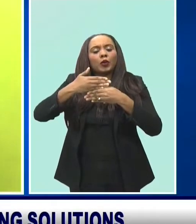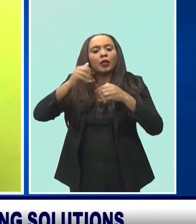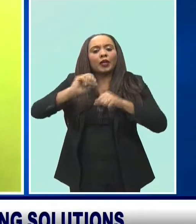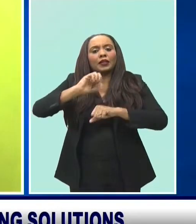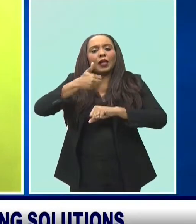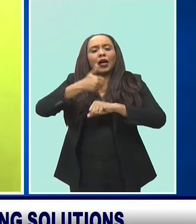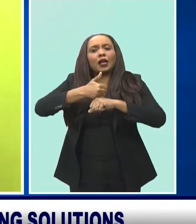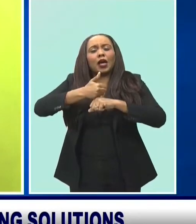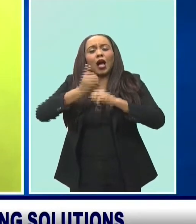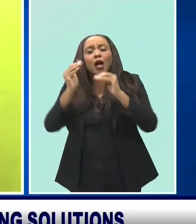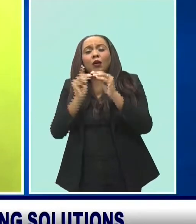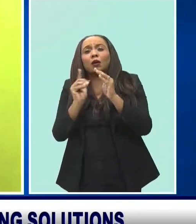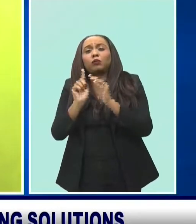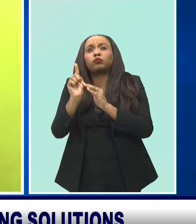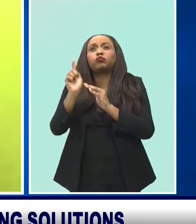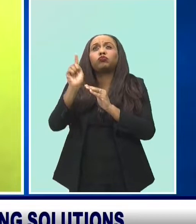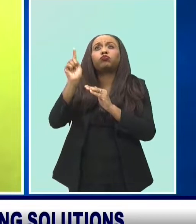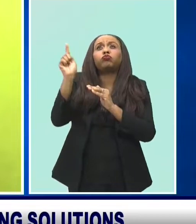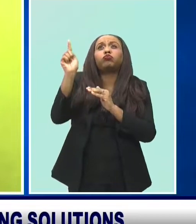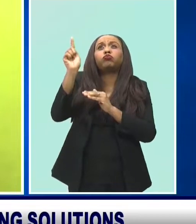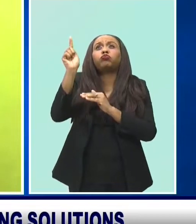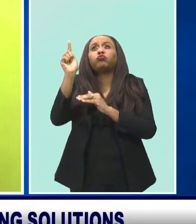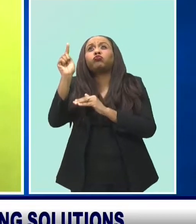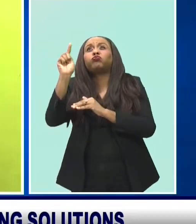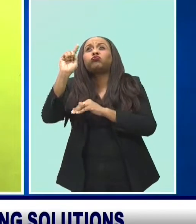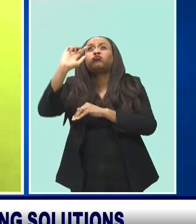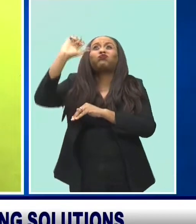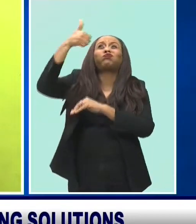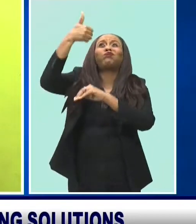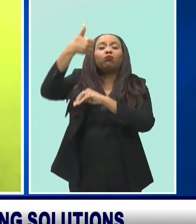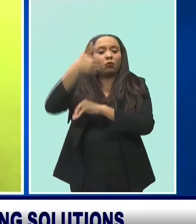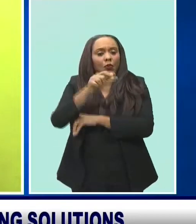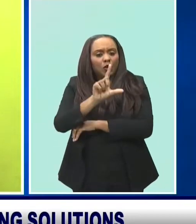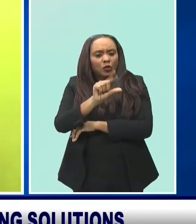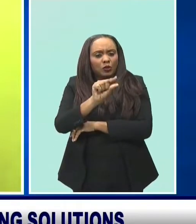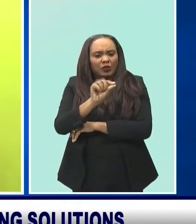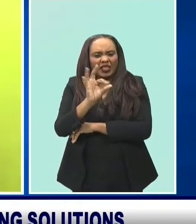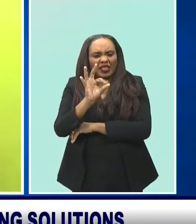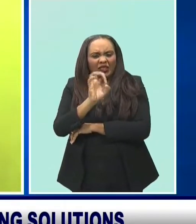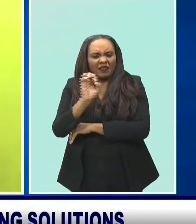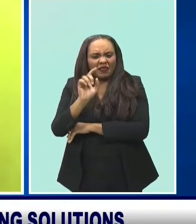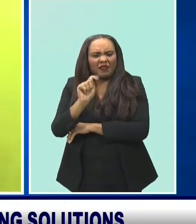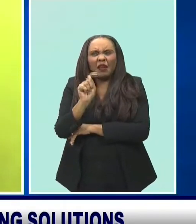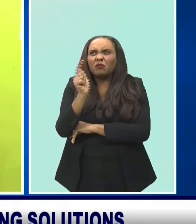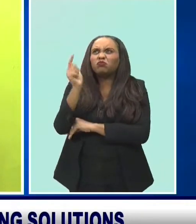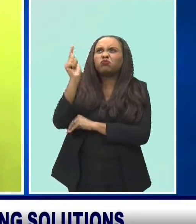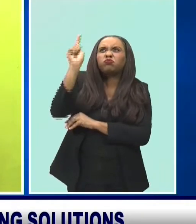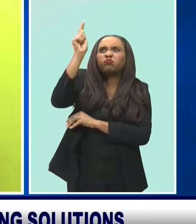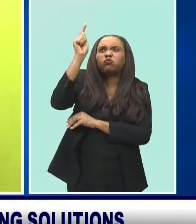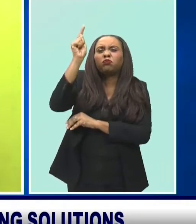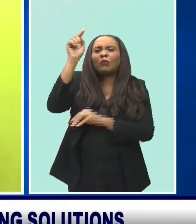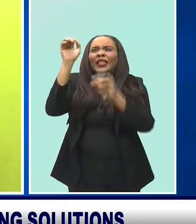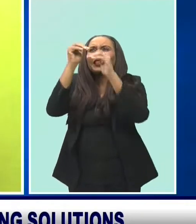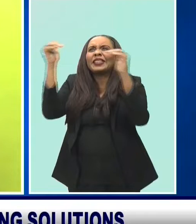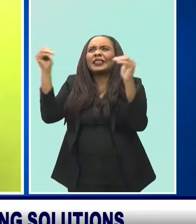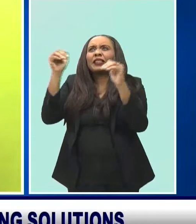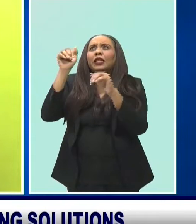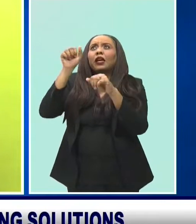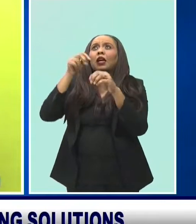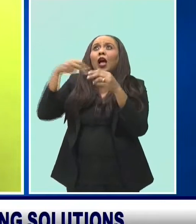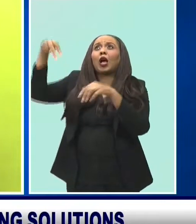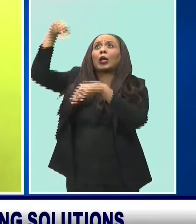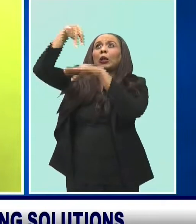our added. We now would have introduced a new piece of equipment as